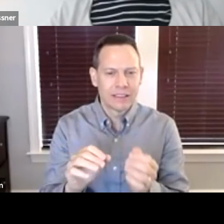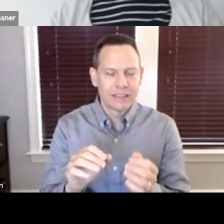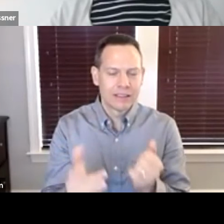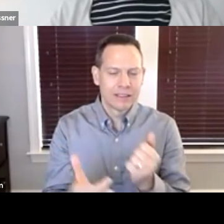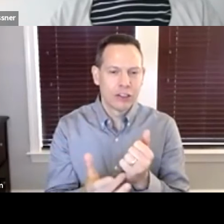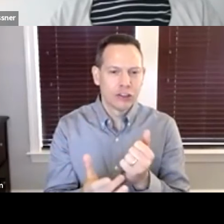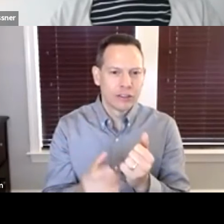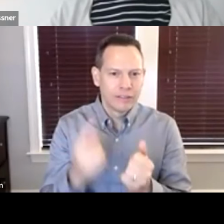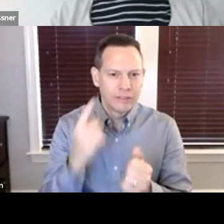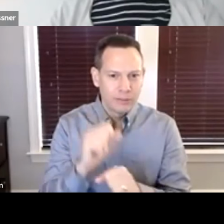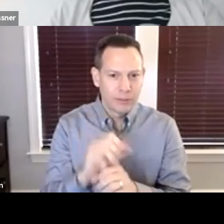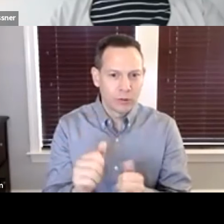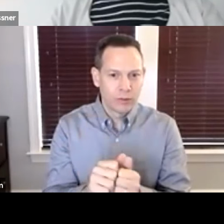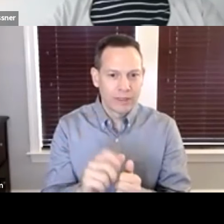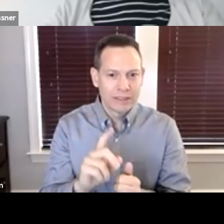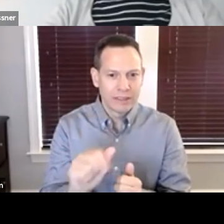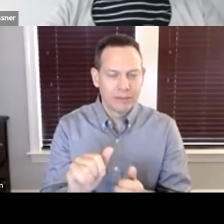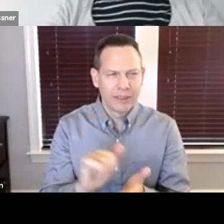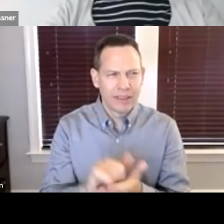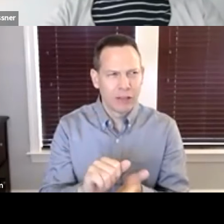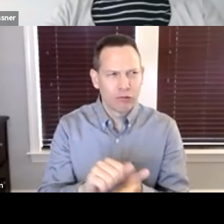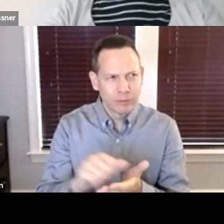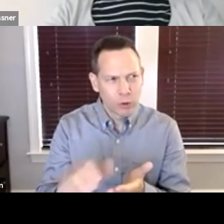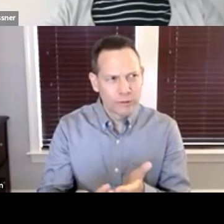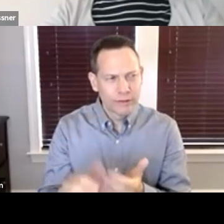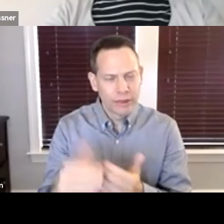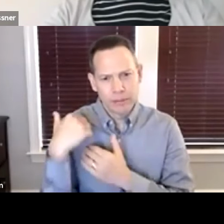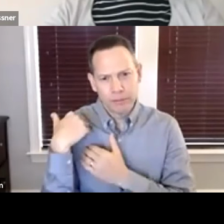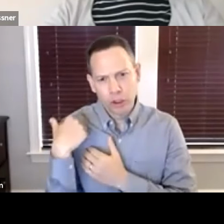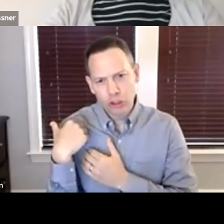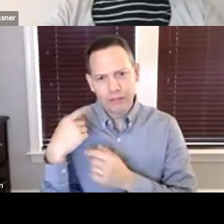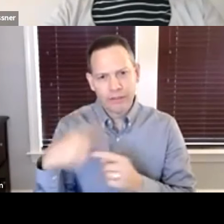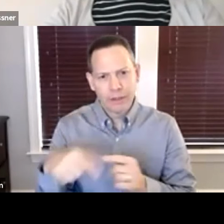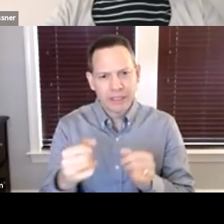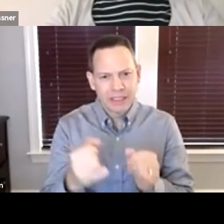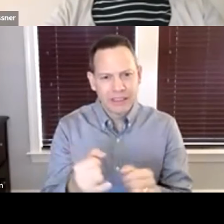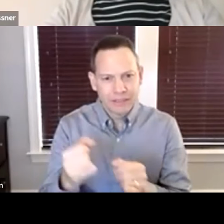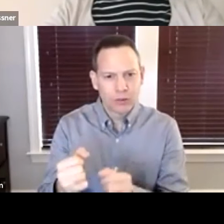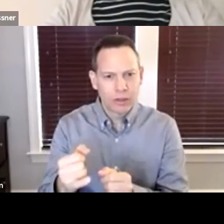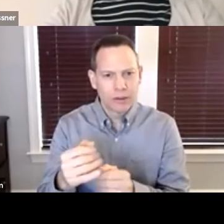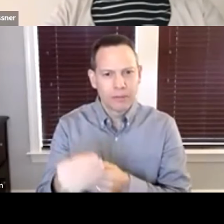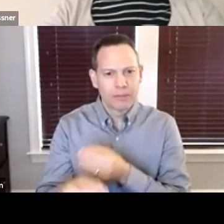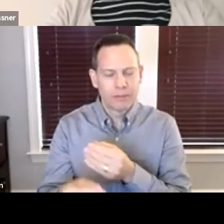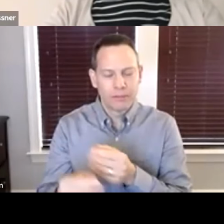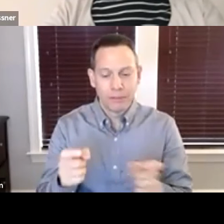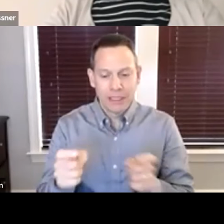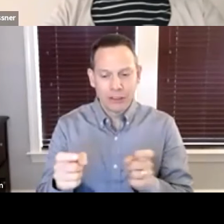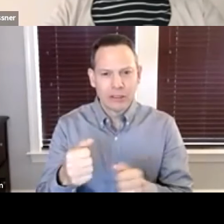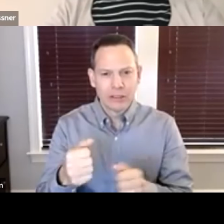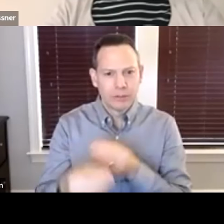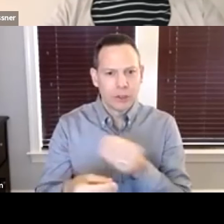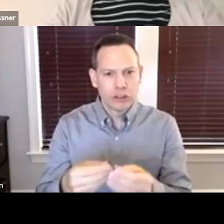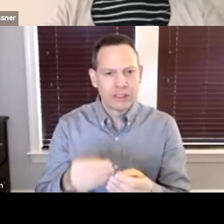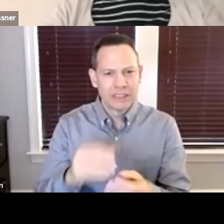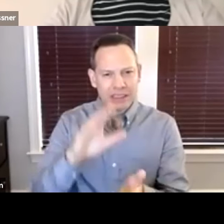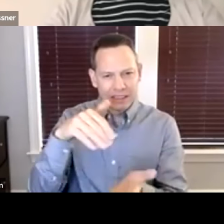accommodations and assistive technology for employees with disabilities that removes the burden from